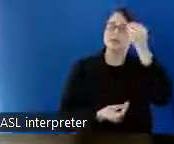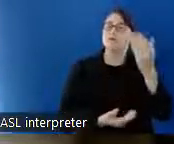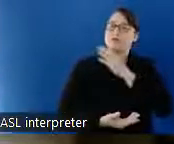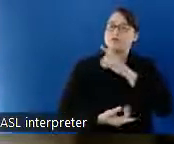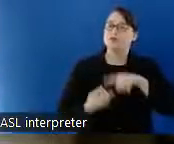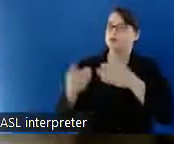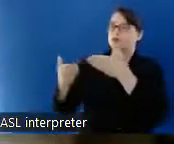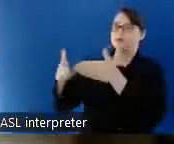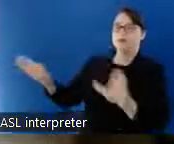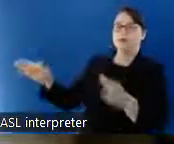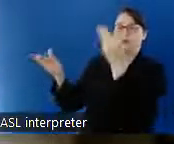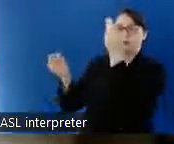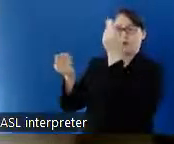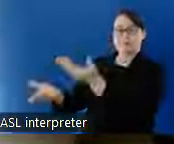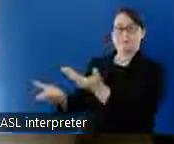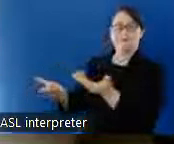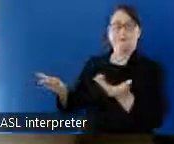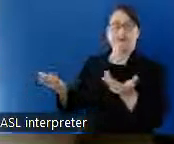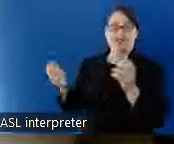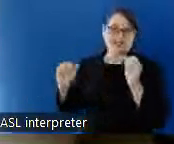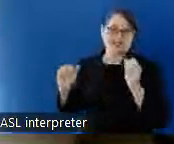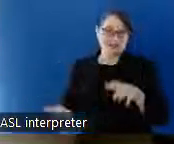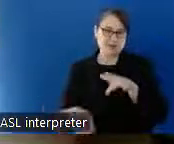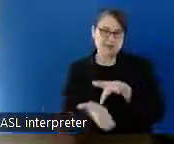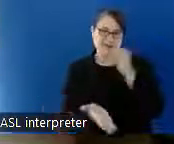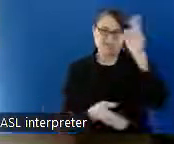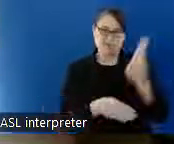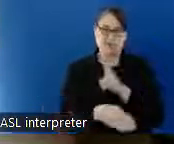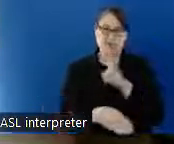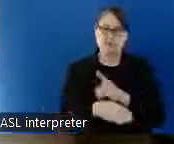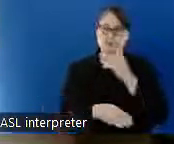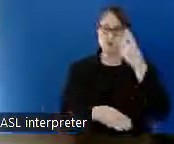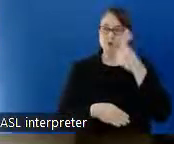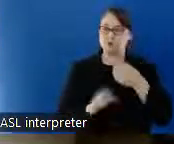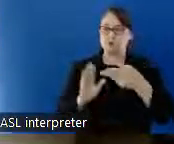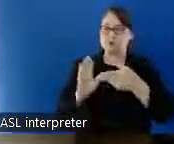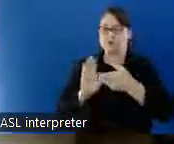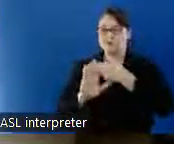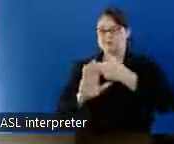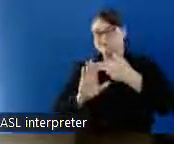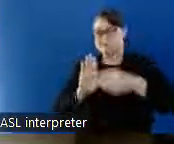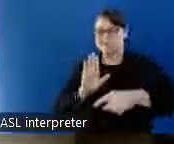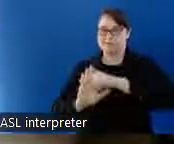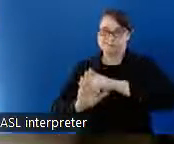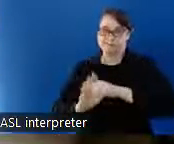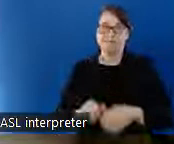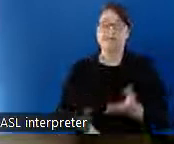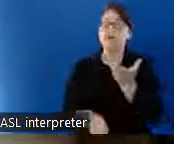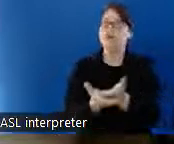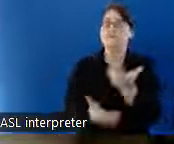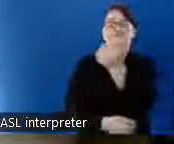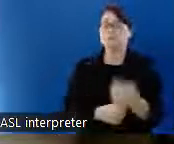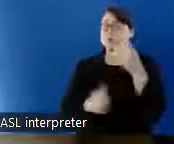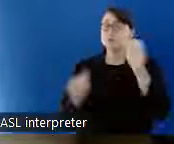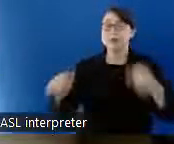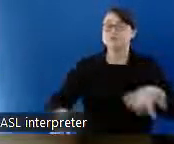public that can be used for stigmatization. The fact is anyone can get monkeypox, though